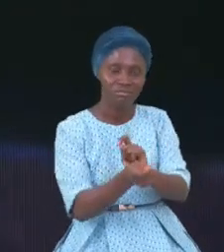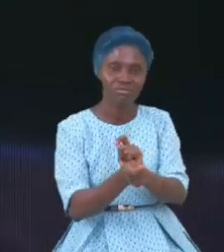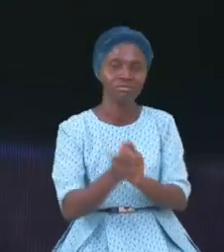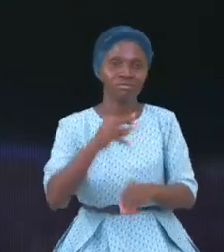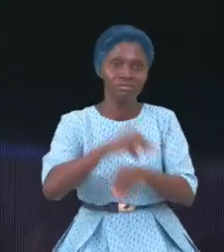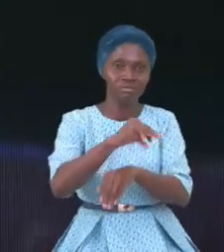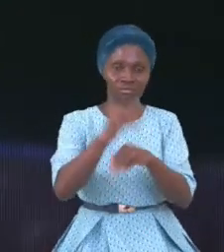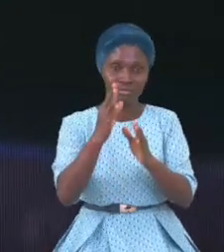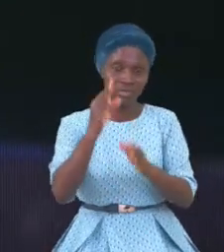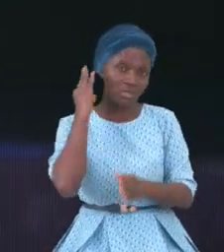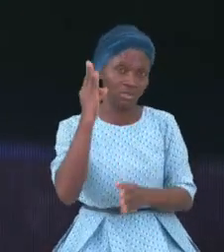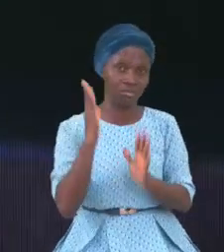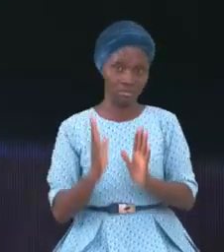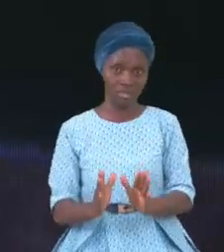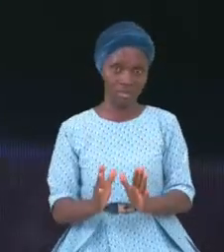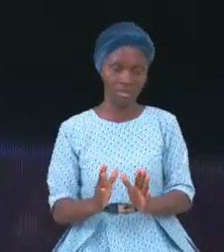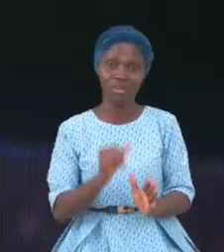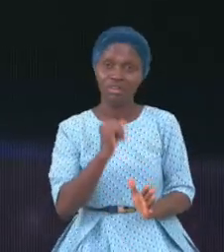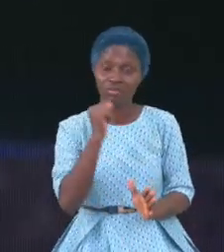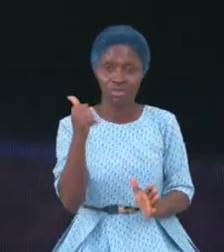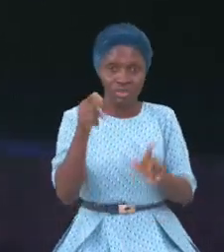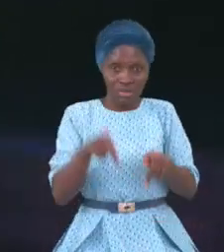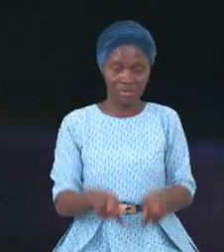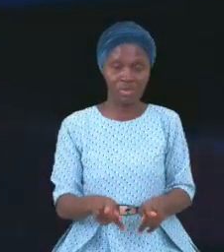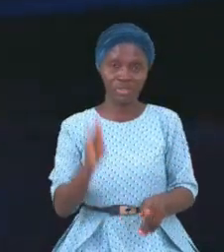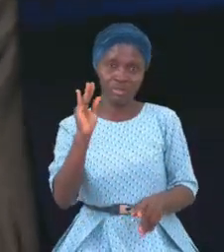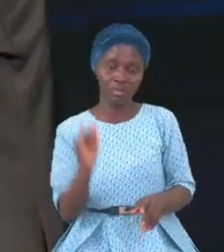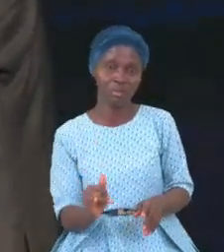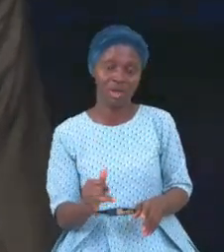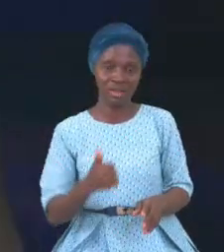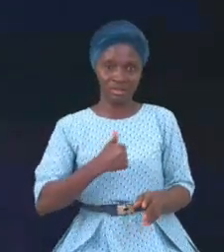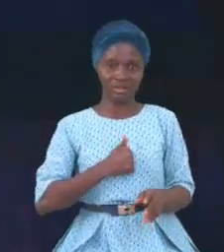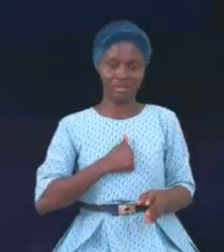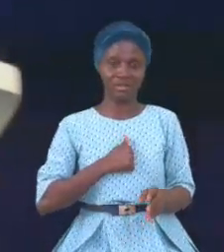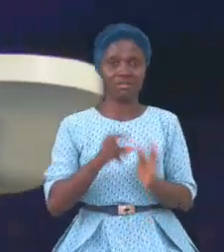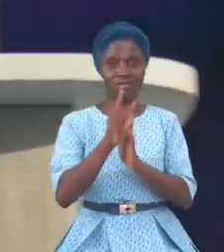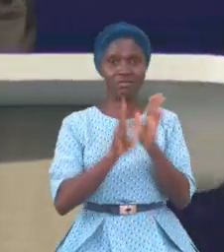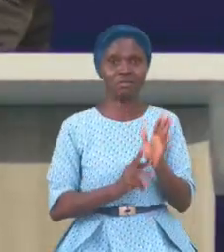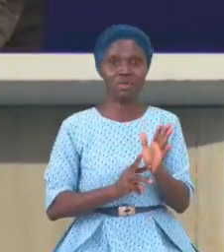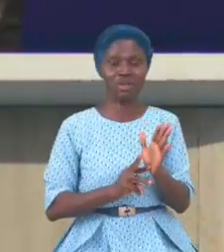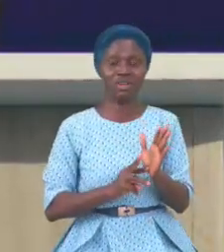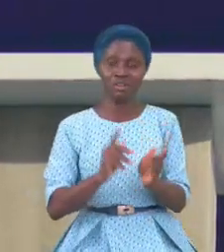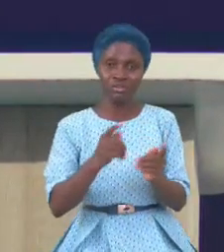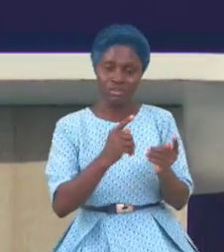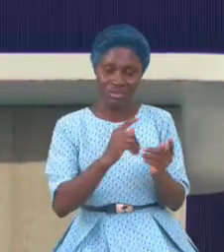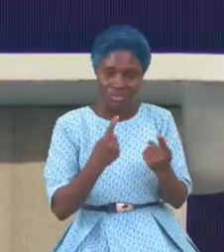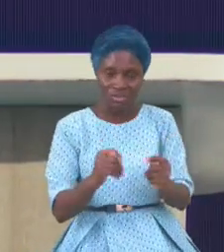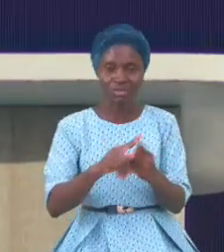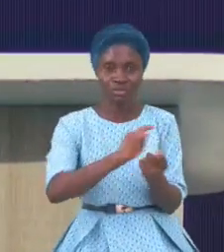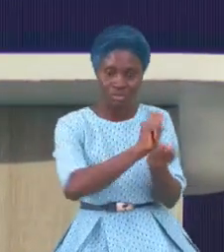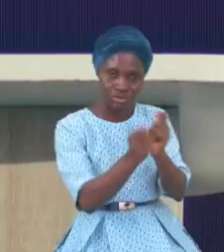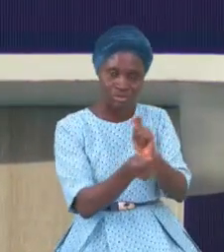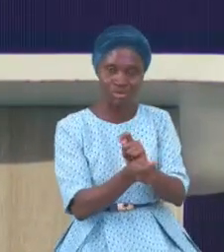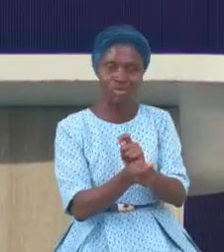by self-will, by turning over a new leaf, by himself, transforming himself. It's a person who